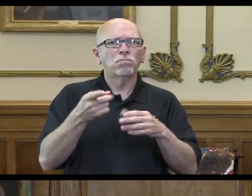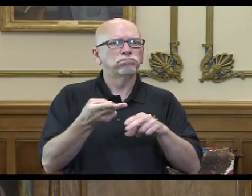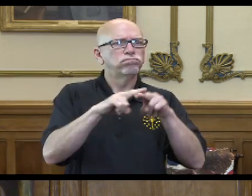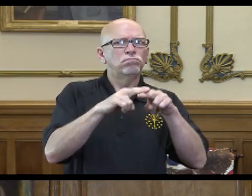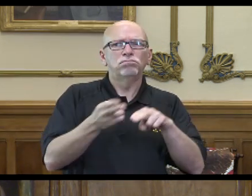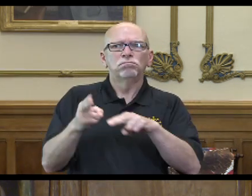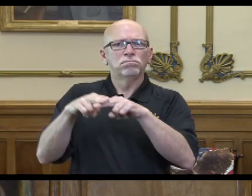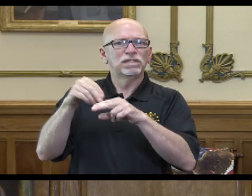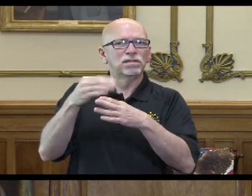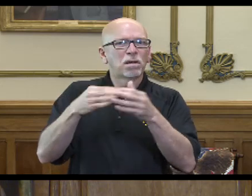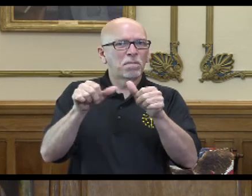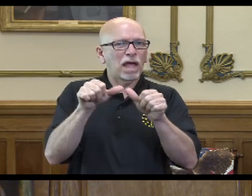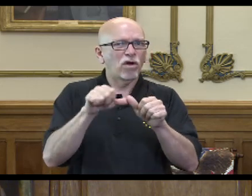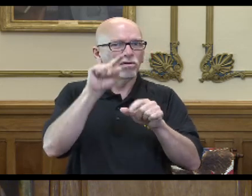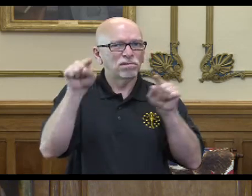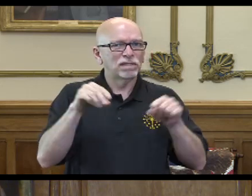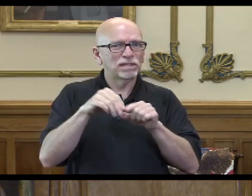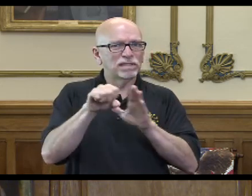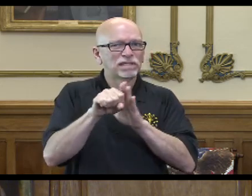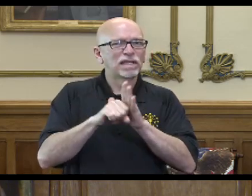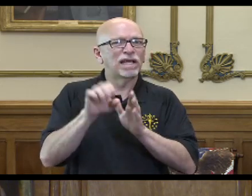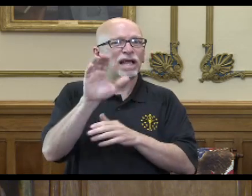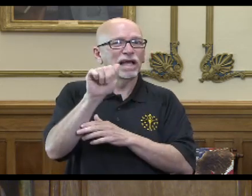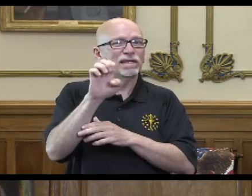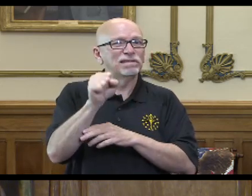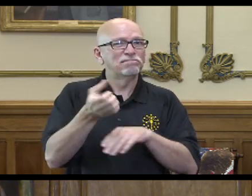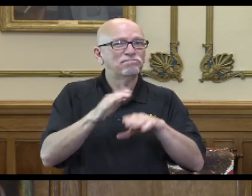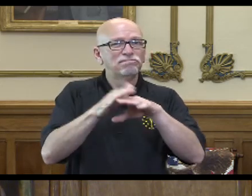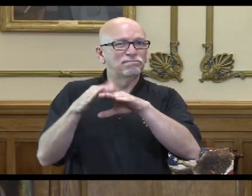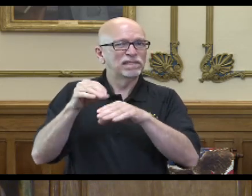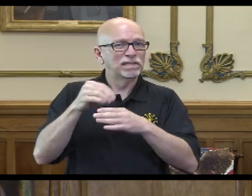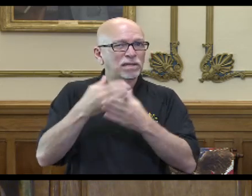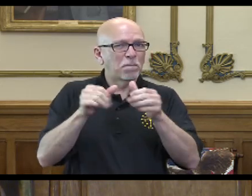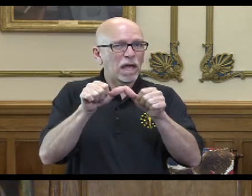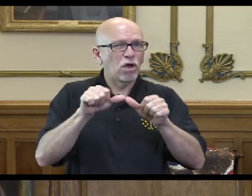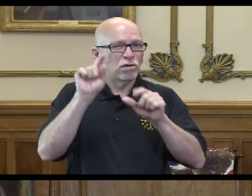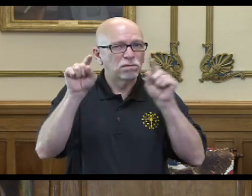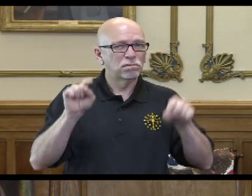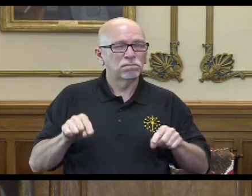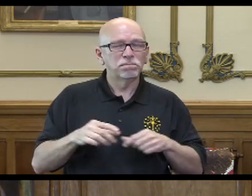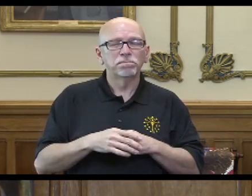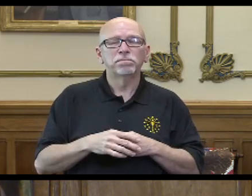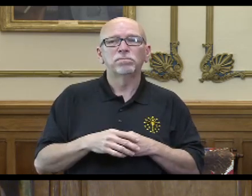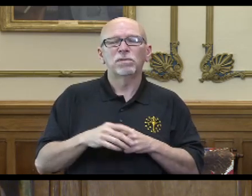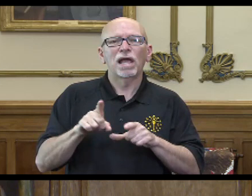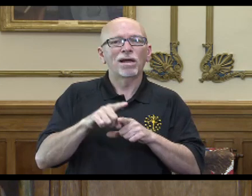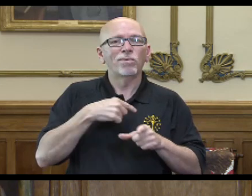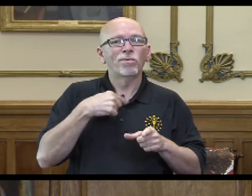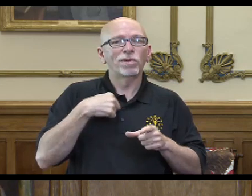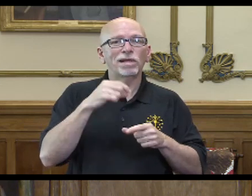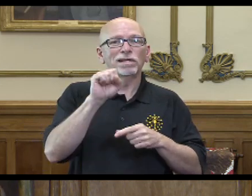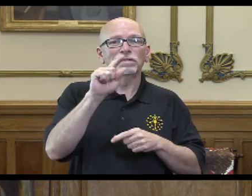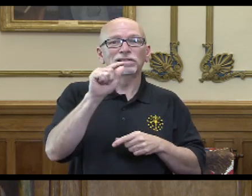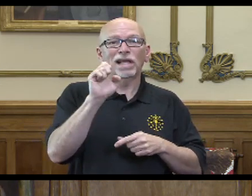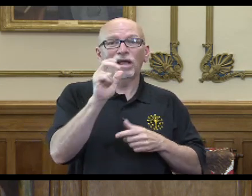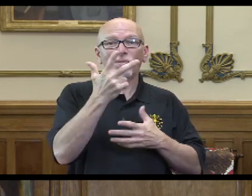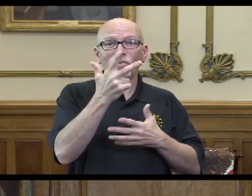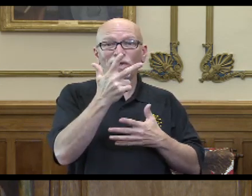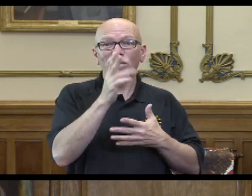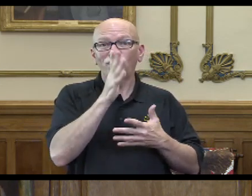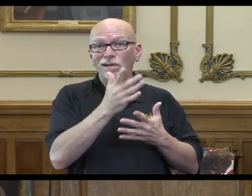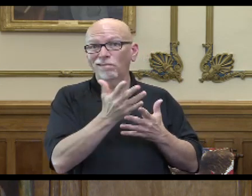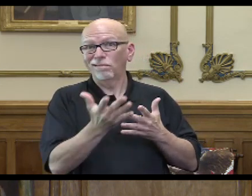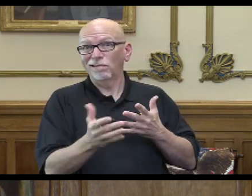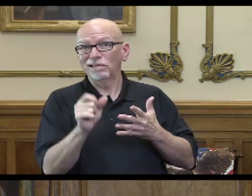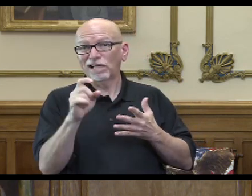the state, about cases increasing in some areas of the state as we've moved from stage 3 and eventually we'll be